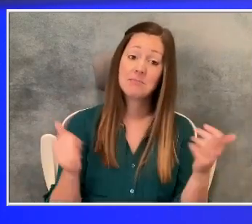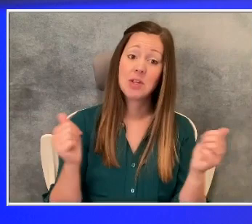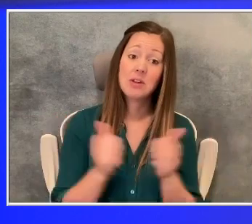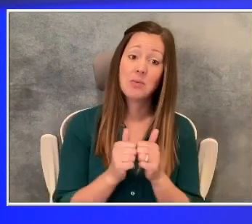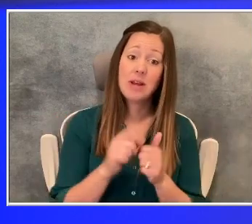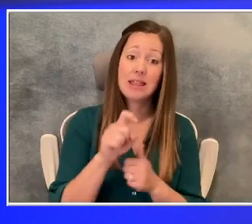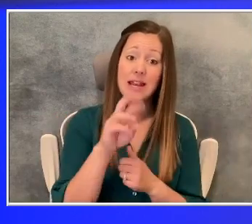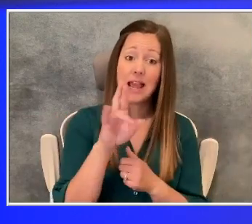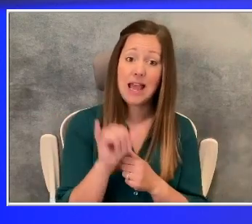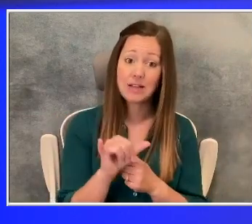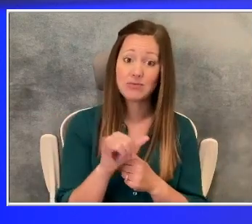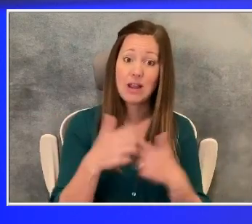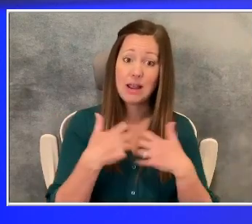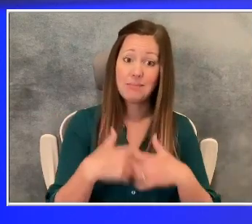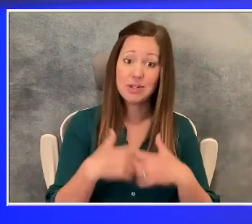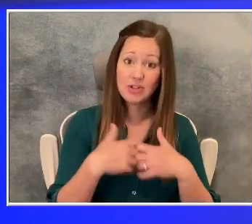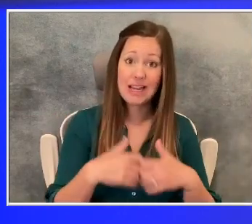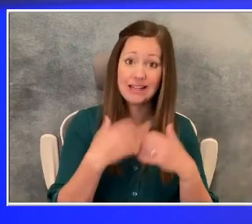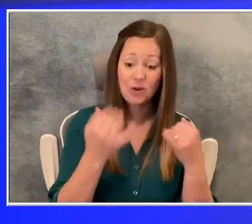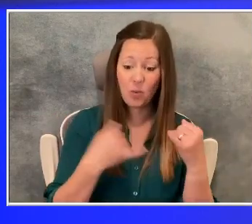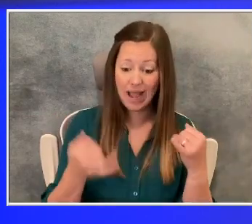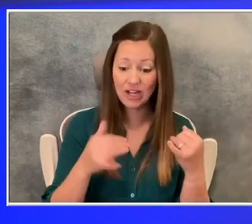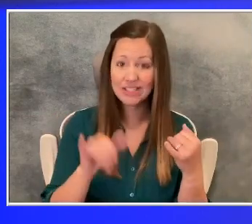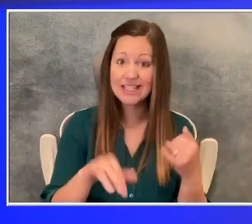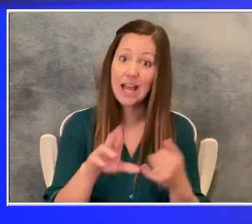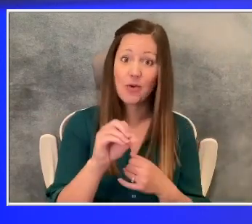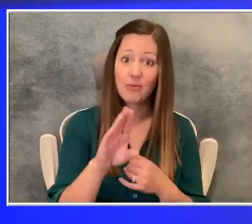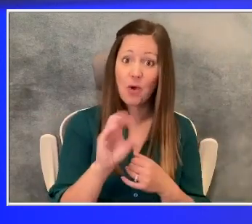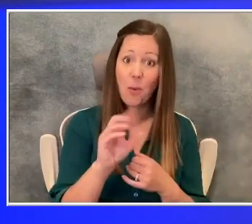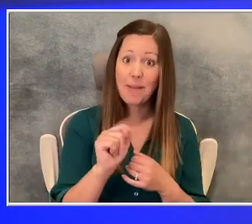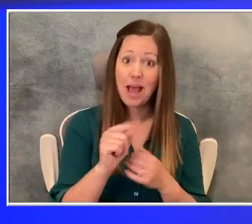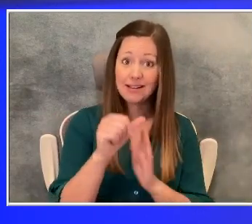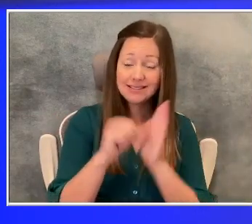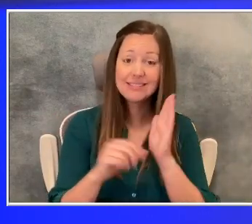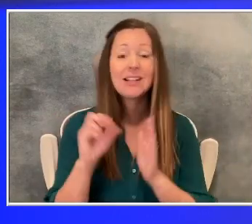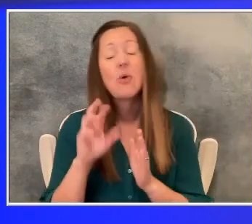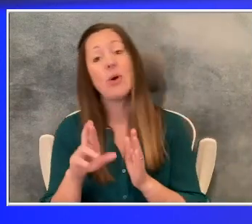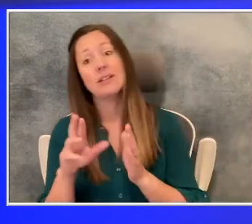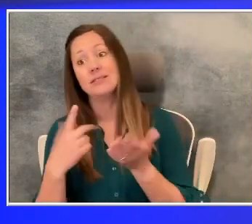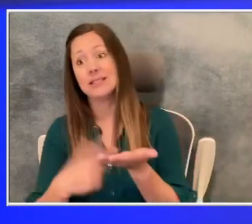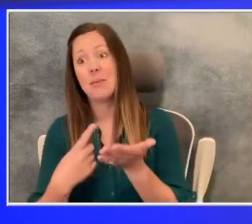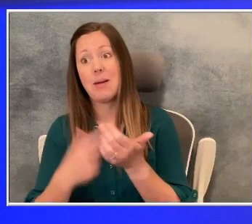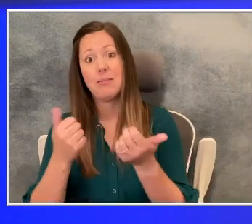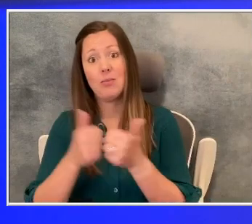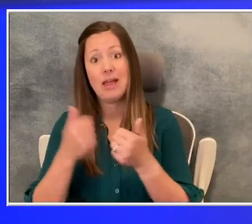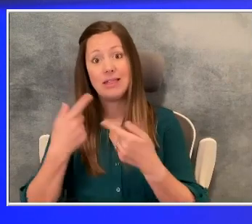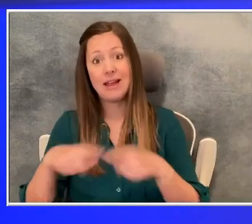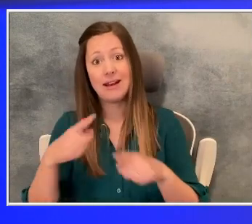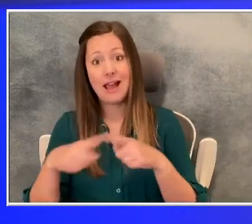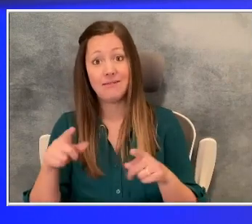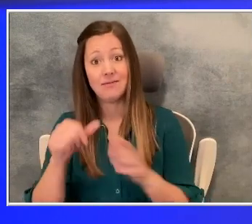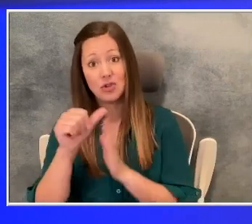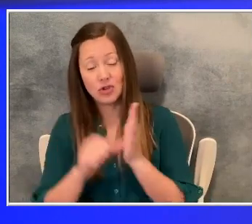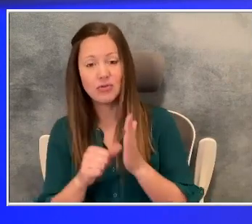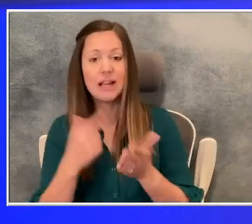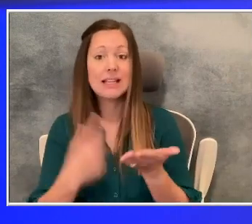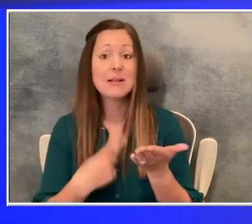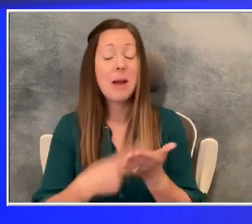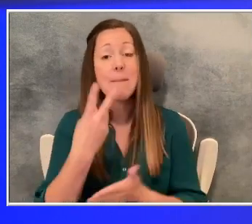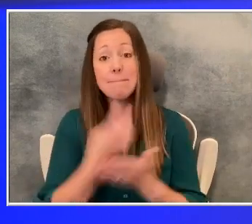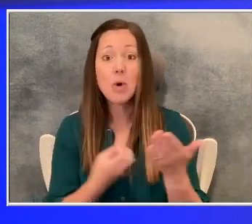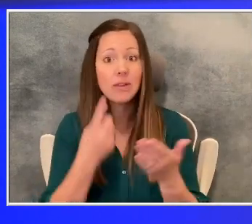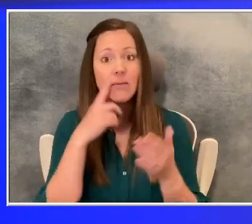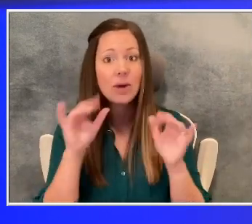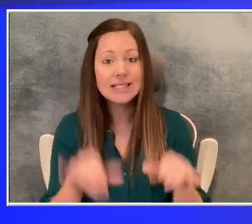wires and catheters, and some days I spend my day with a knife and using surgical tools, and sometimes I do both in the same surgery. So I